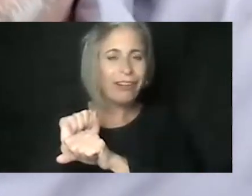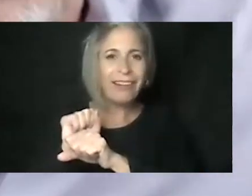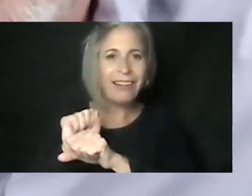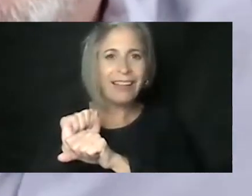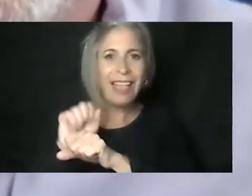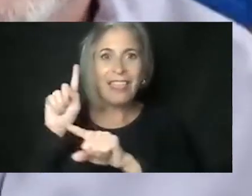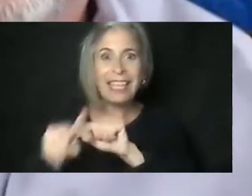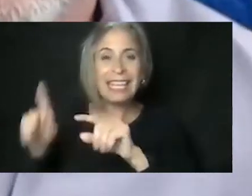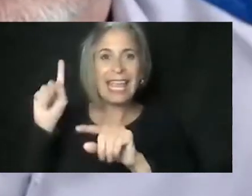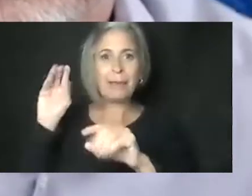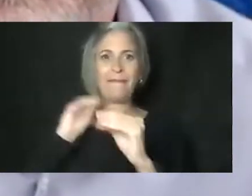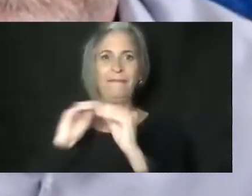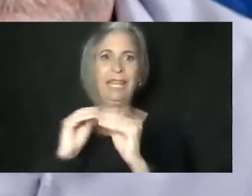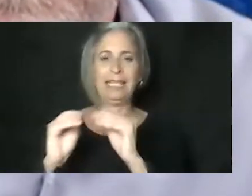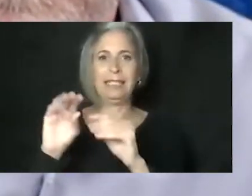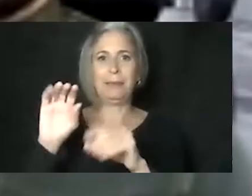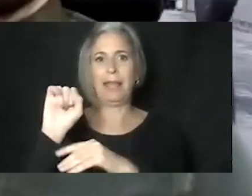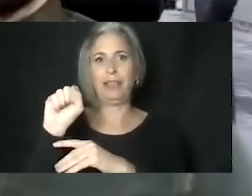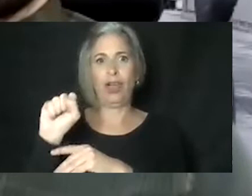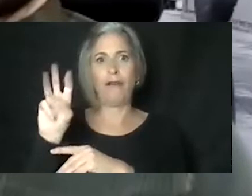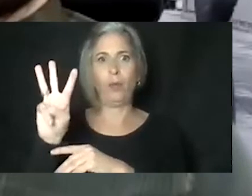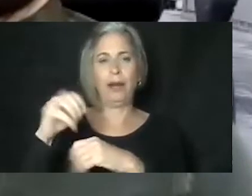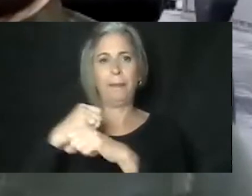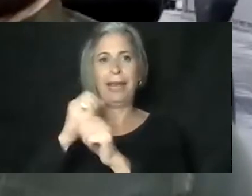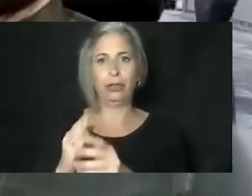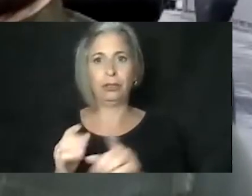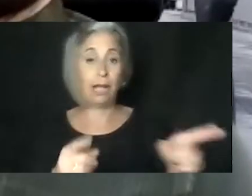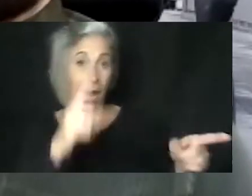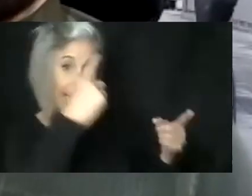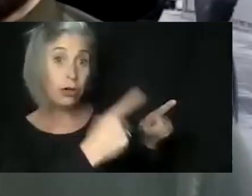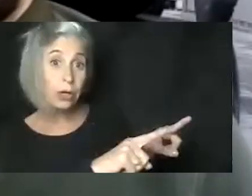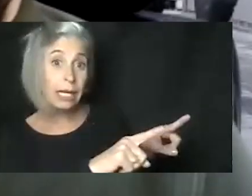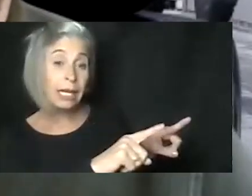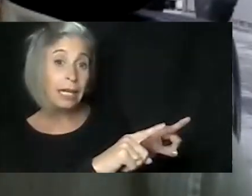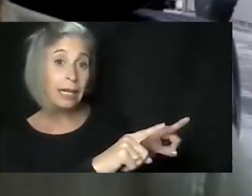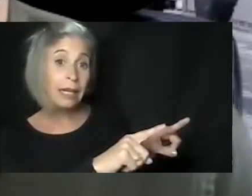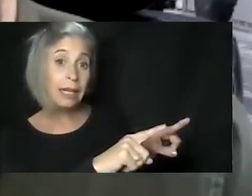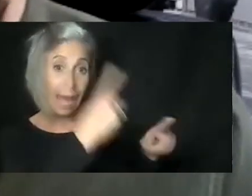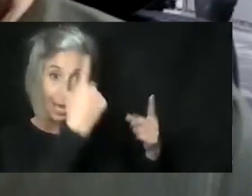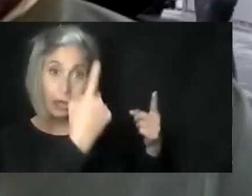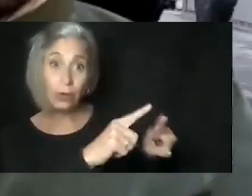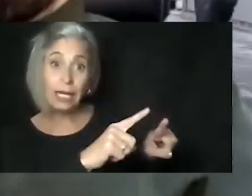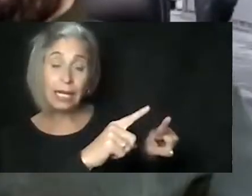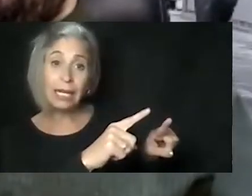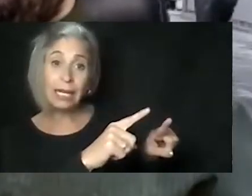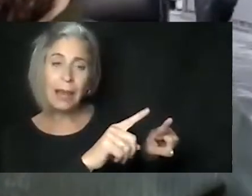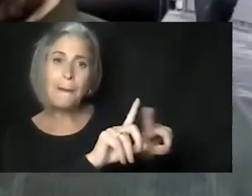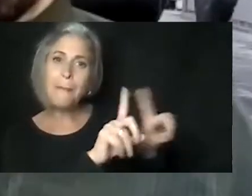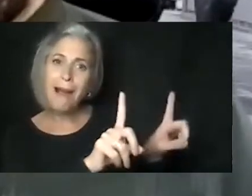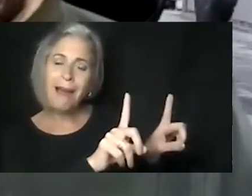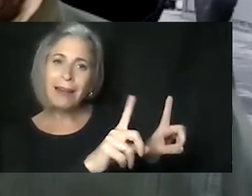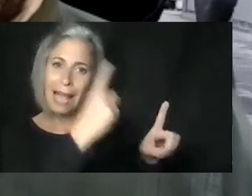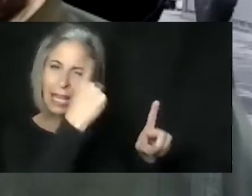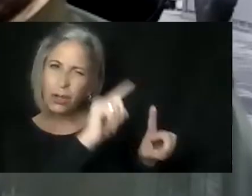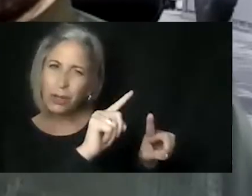be fixed by the software makers. I agree with you. I do agree with you, but I agree with